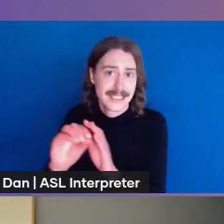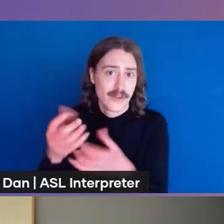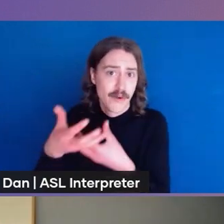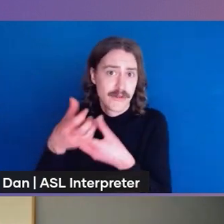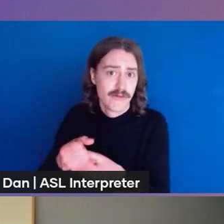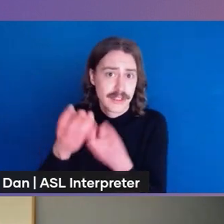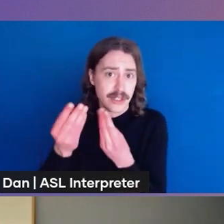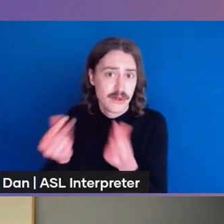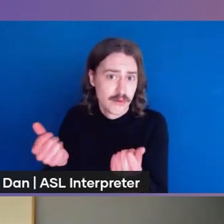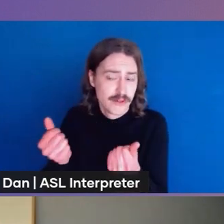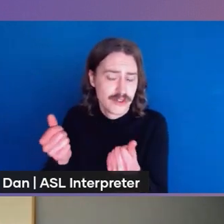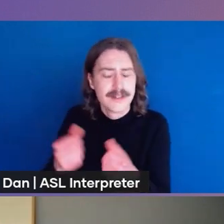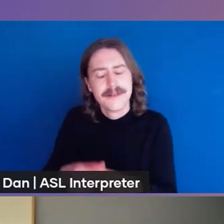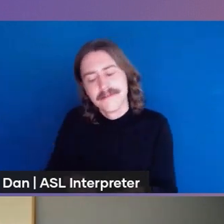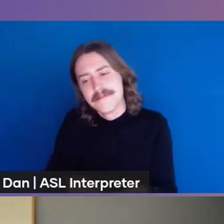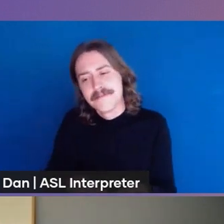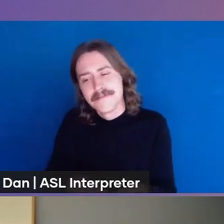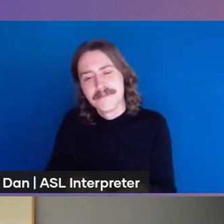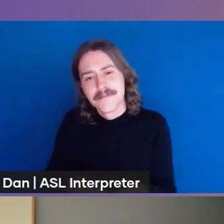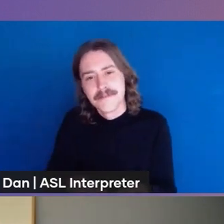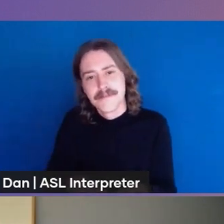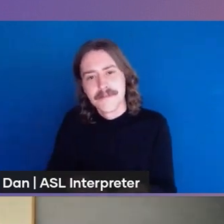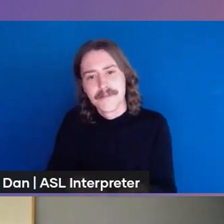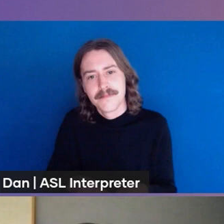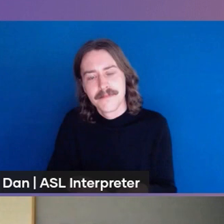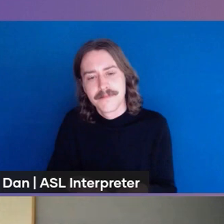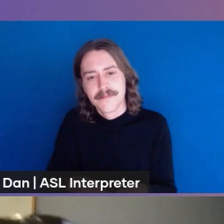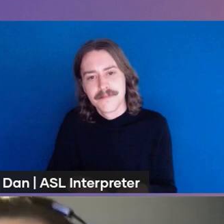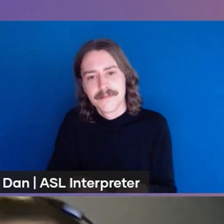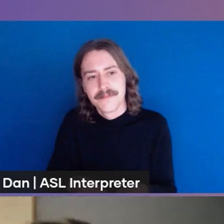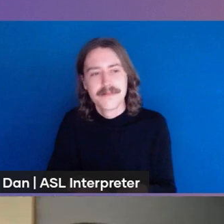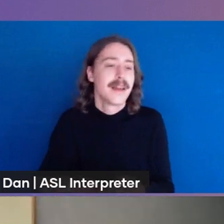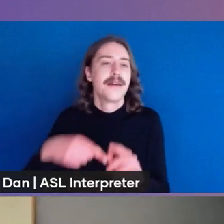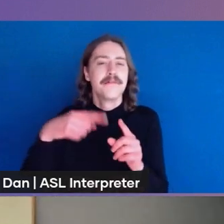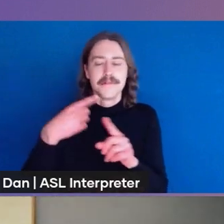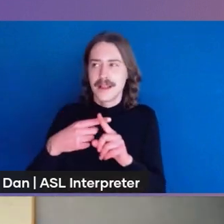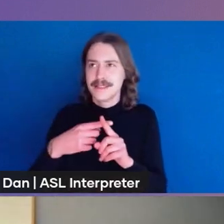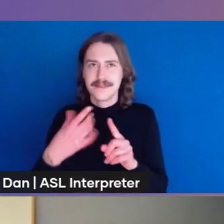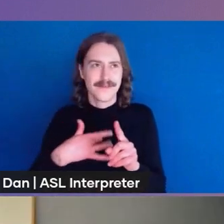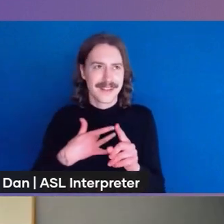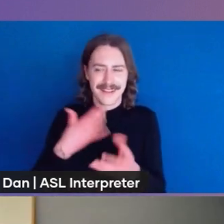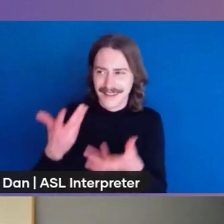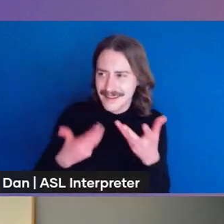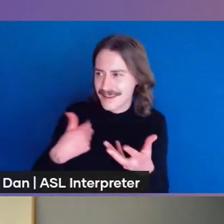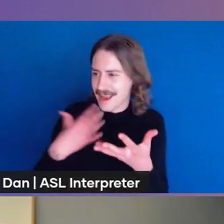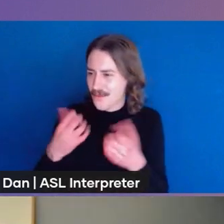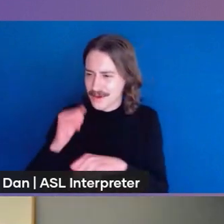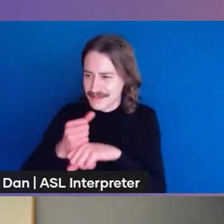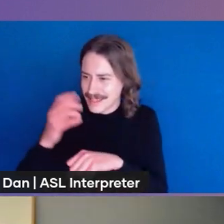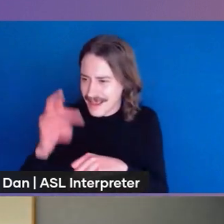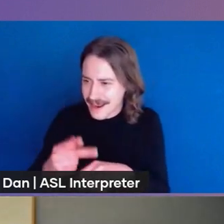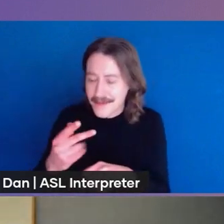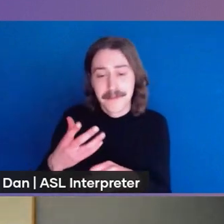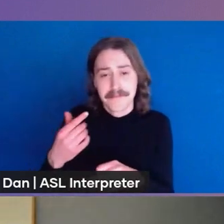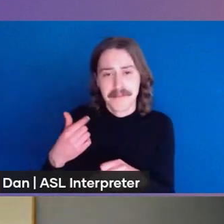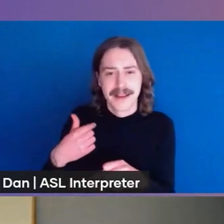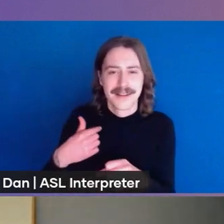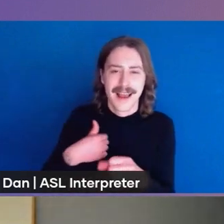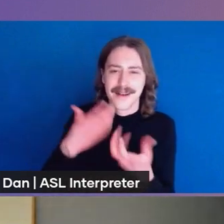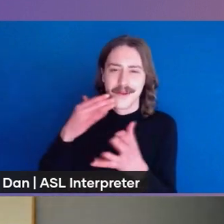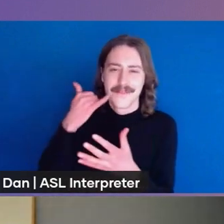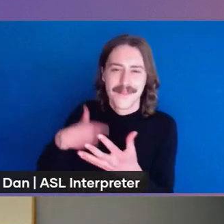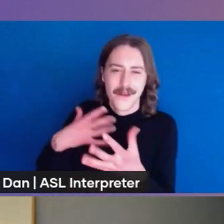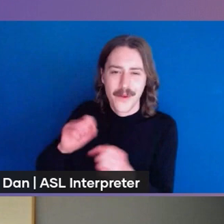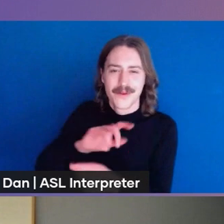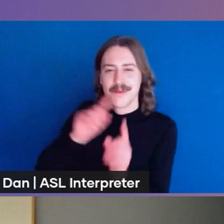Plus, who's really going to be using SSH? Or how am I going to set this up? And I'm going to tell my dad to set up his EKS cluster and SSH